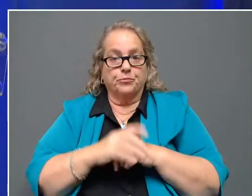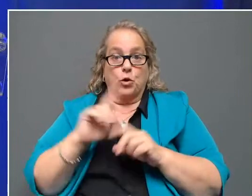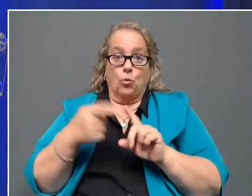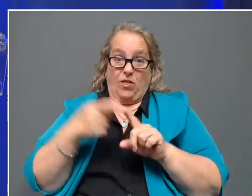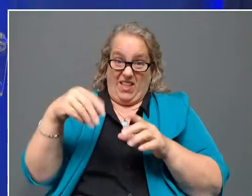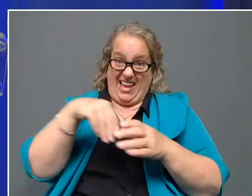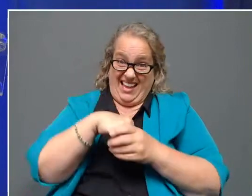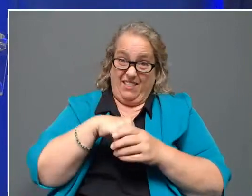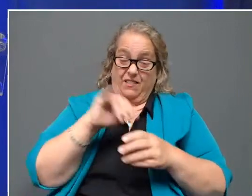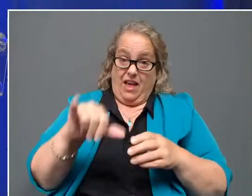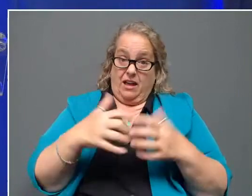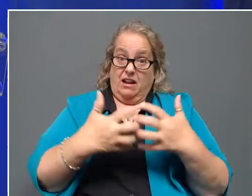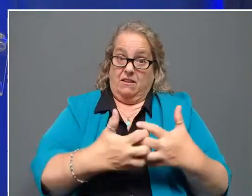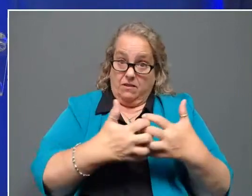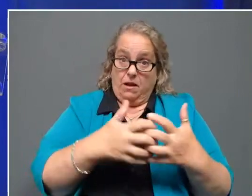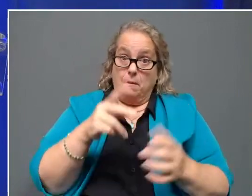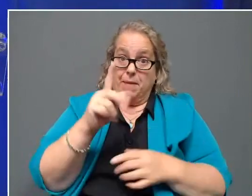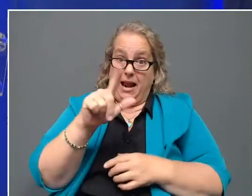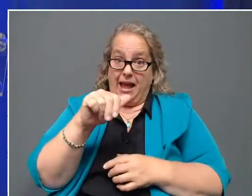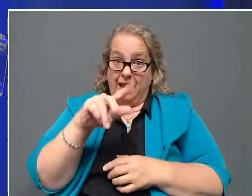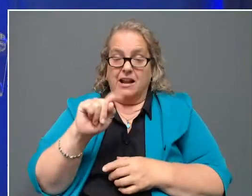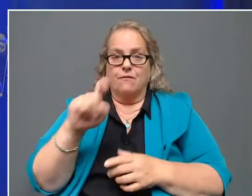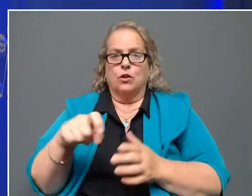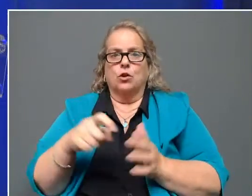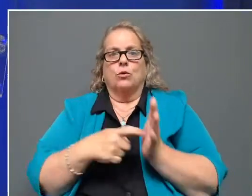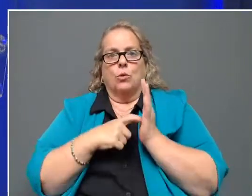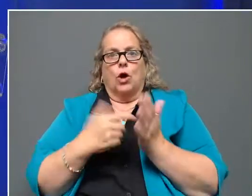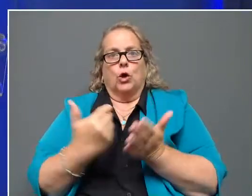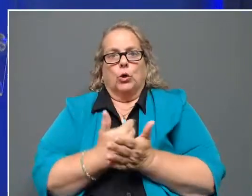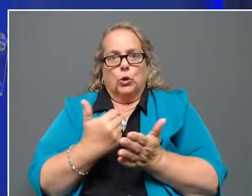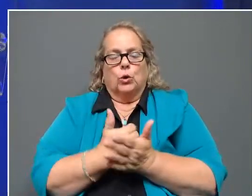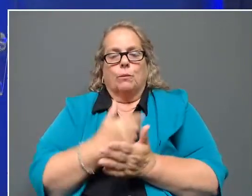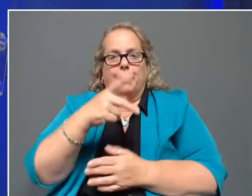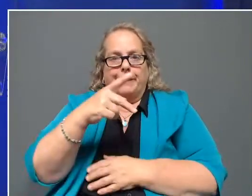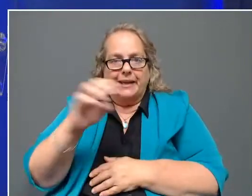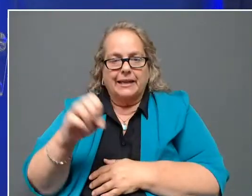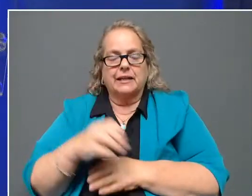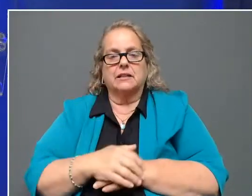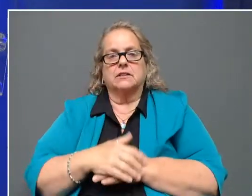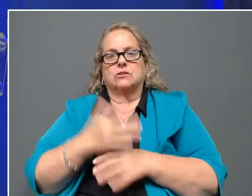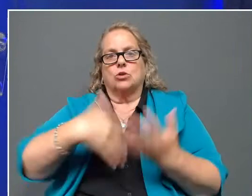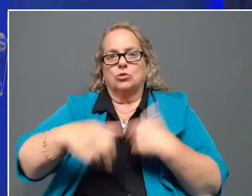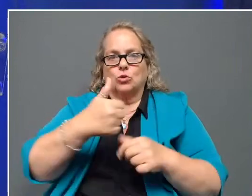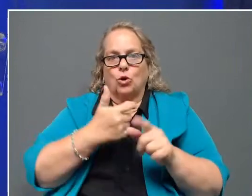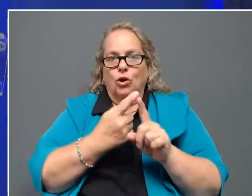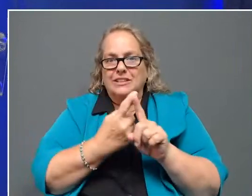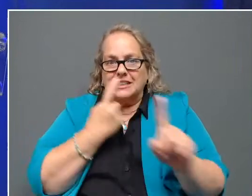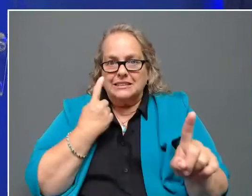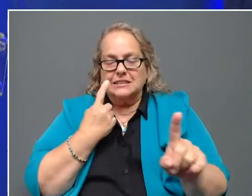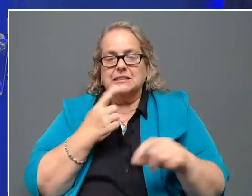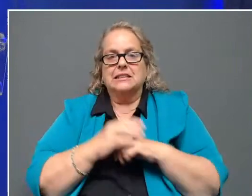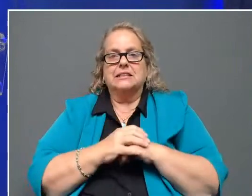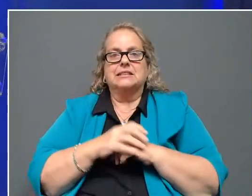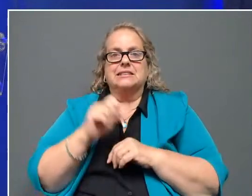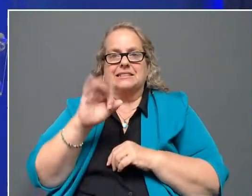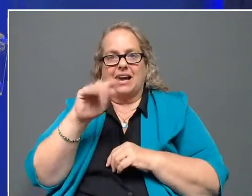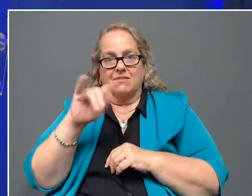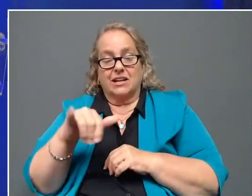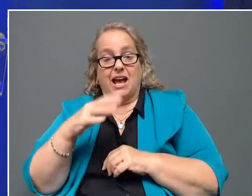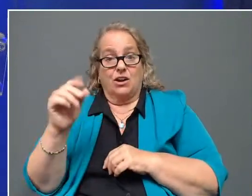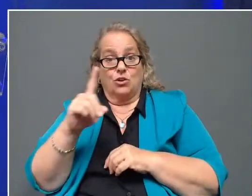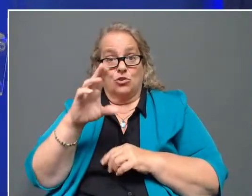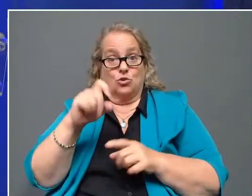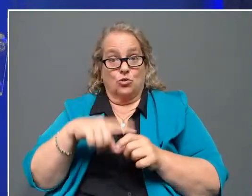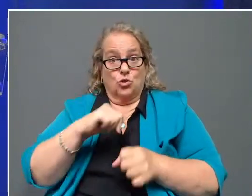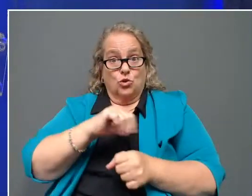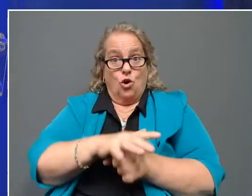with new requirements for PPE, social distancing, safety barriers. And due to COVID, our teams had to think a